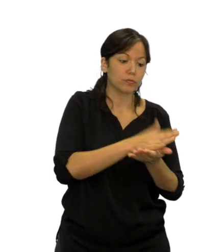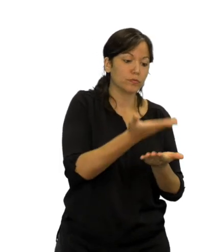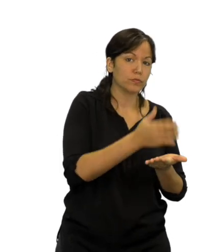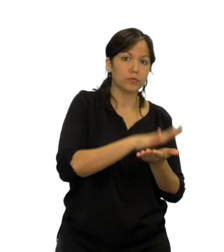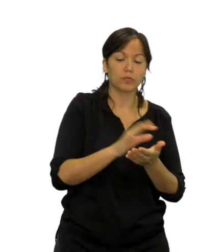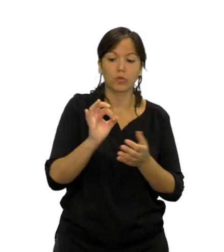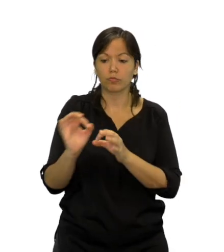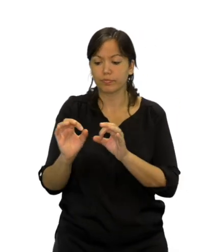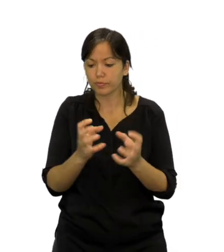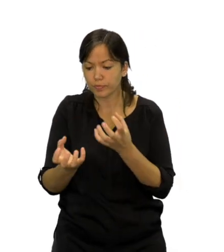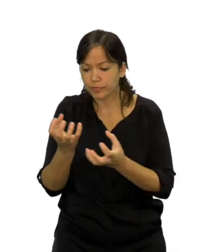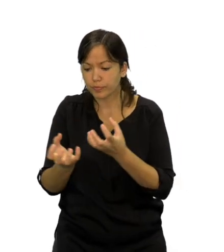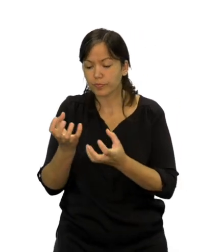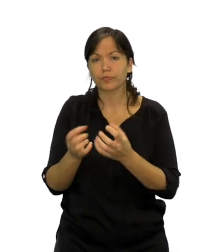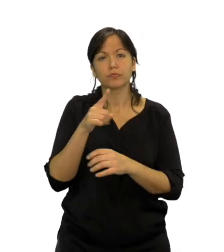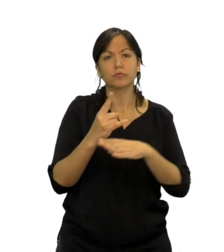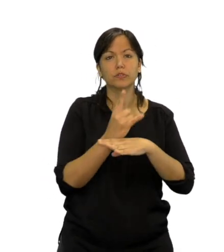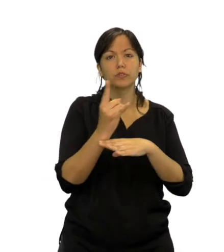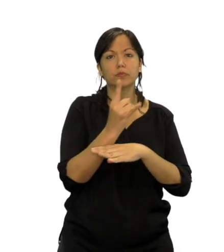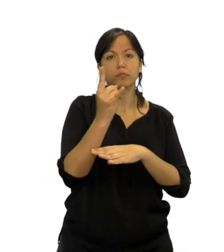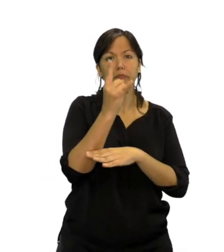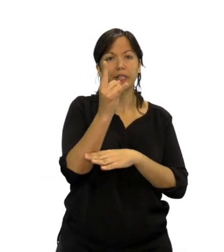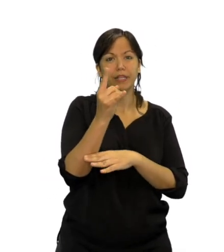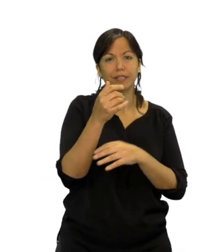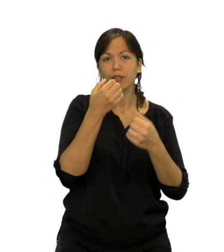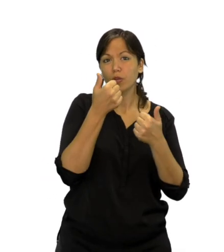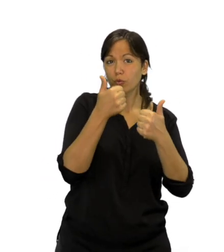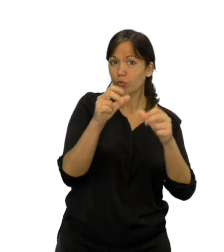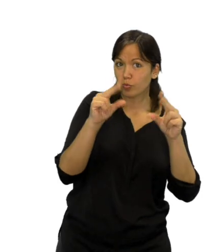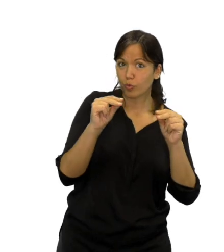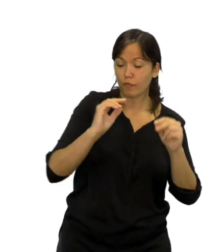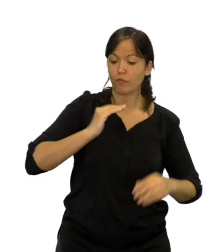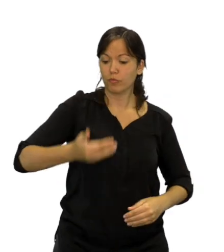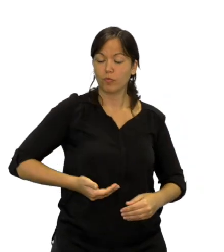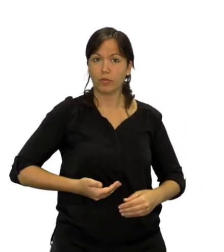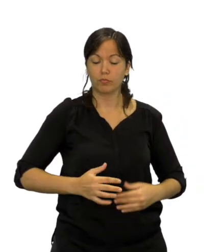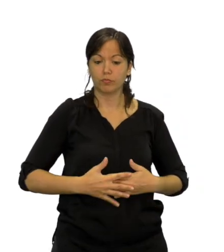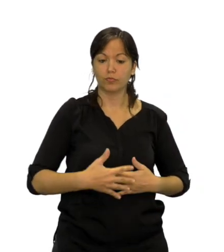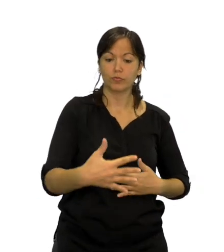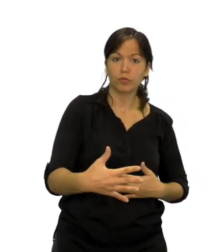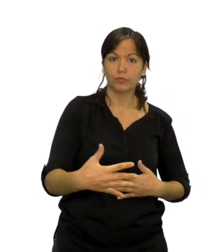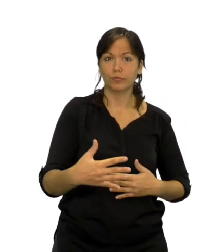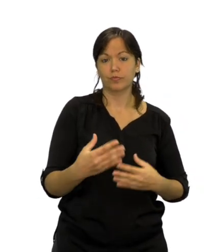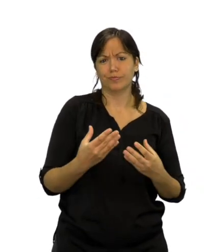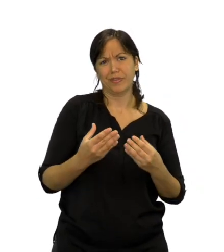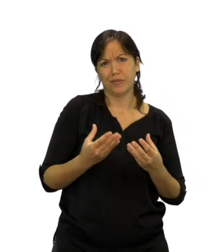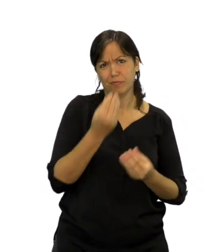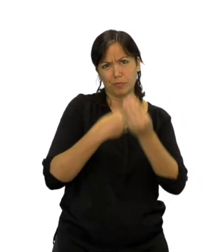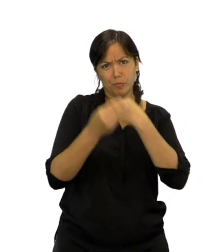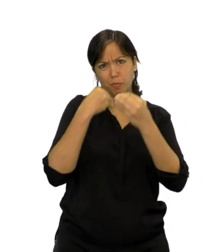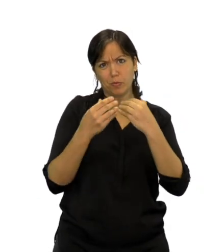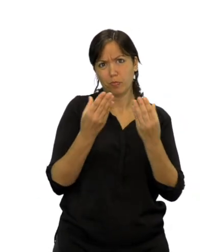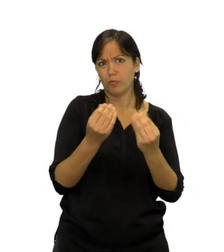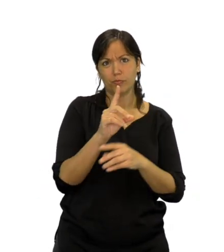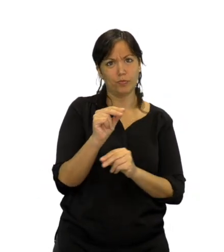fried or in confit. This plant is not recommended for pregnant women, neither should it be used over a long period